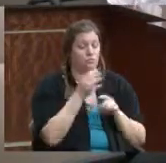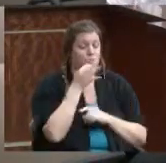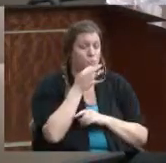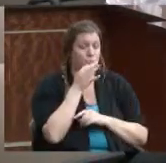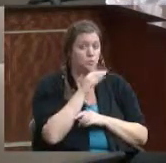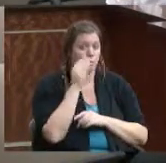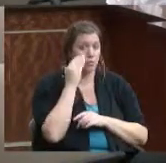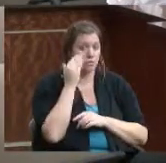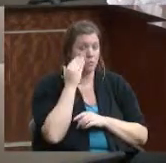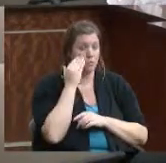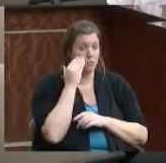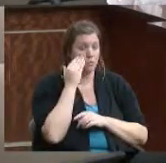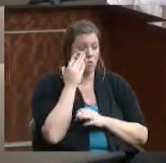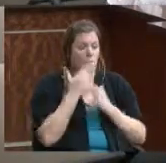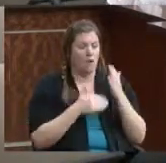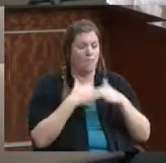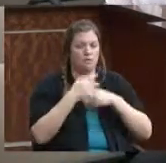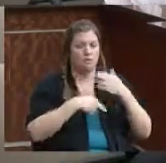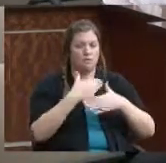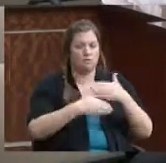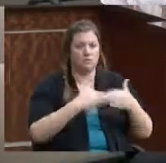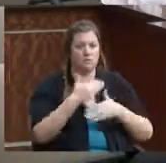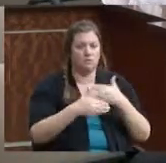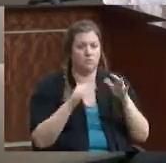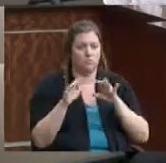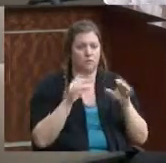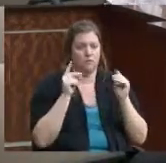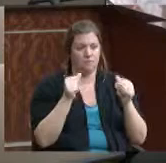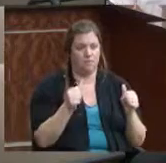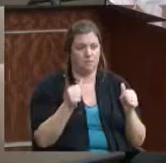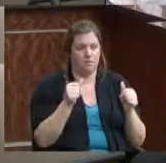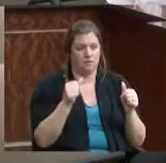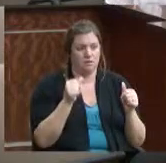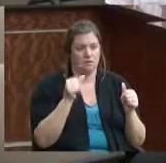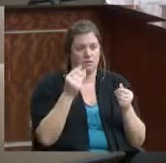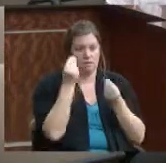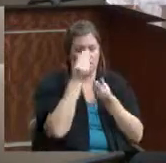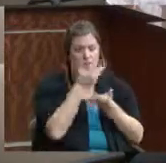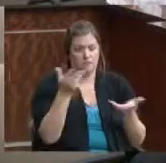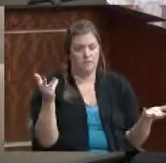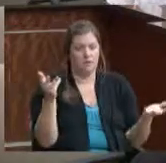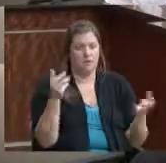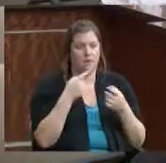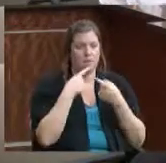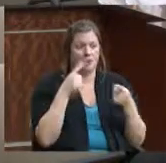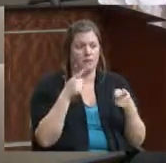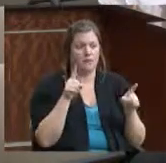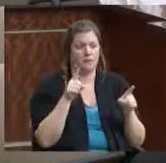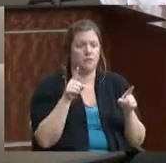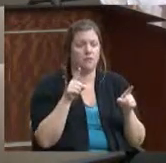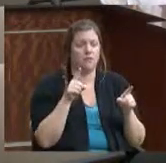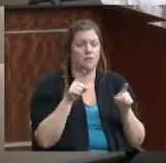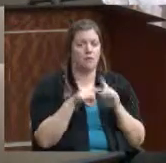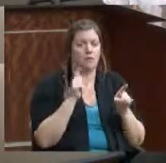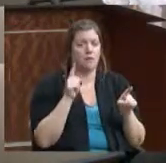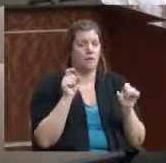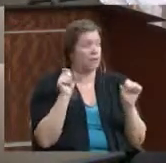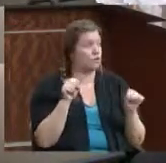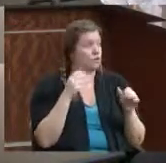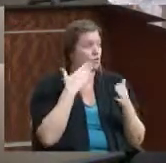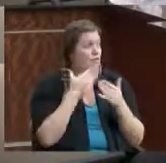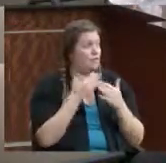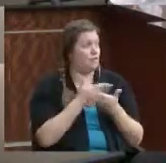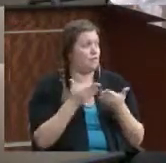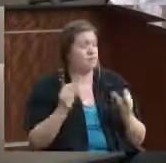that what the process was going to be, we did immediately notify the community and held a public work session. Could things have